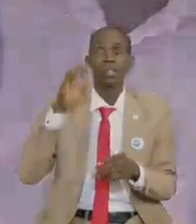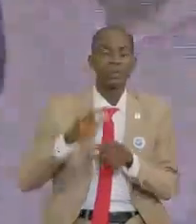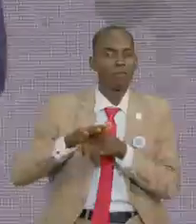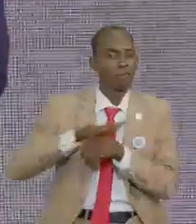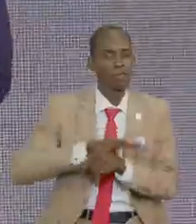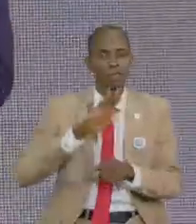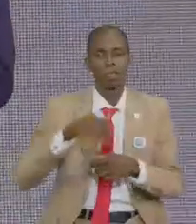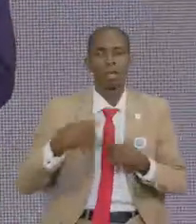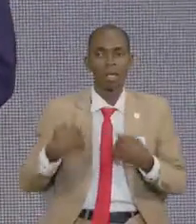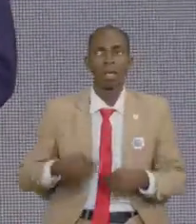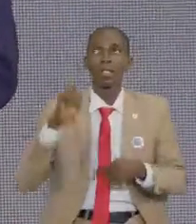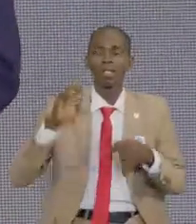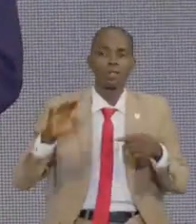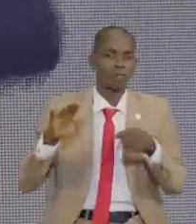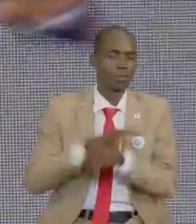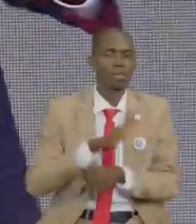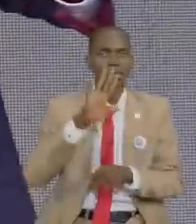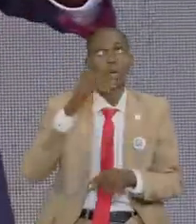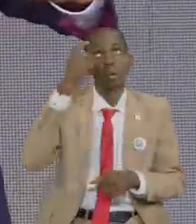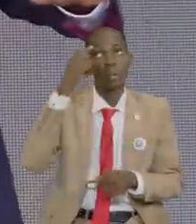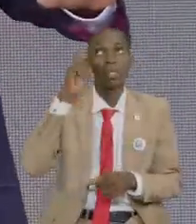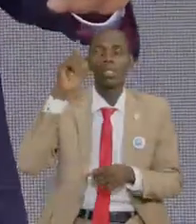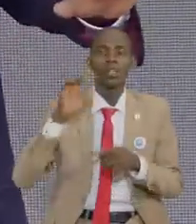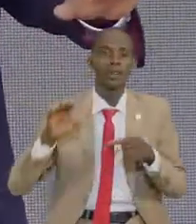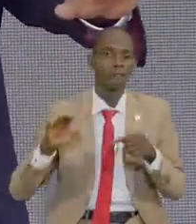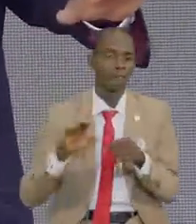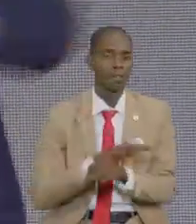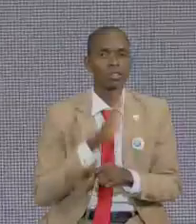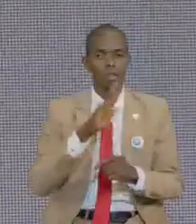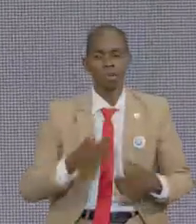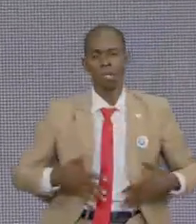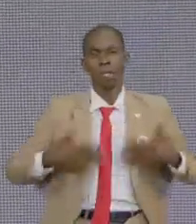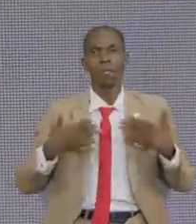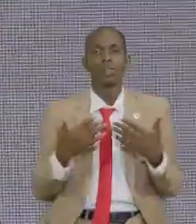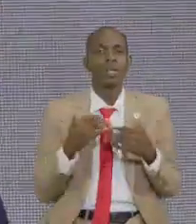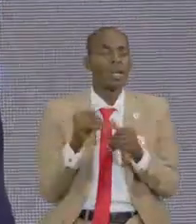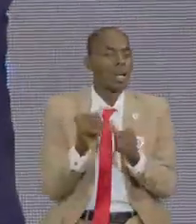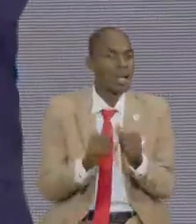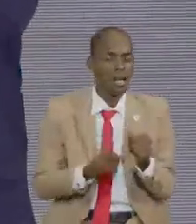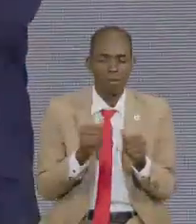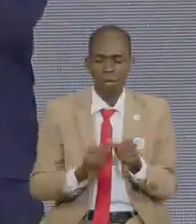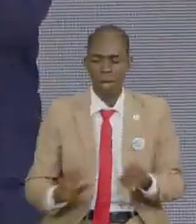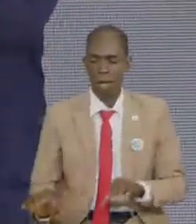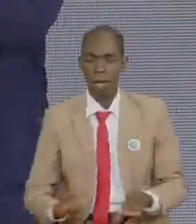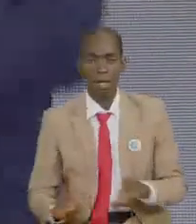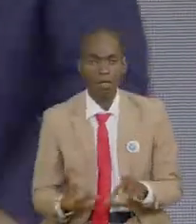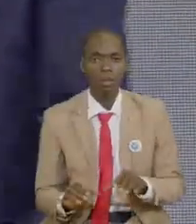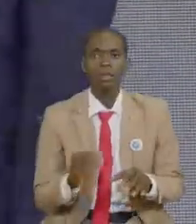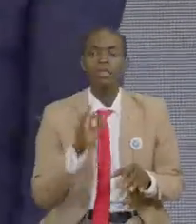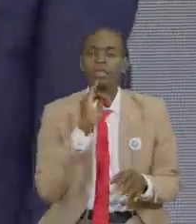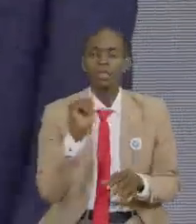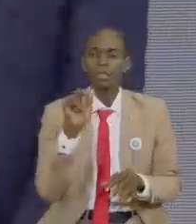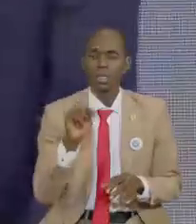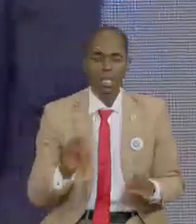It fills your brain. It fills your life. Every action is an action